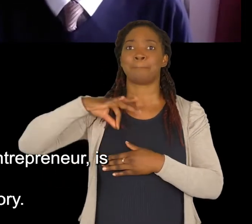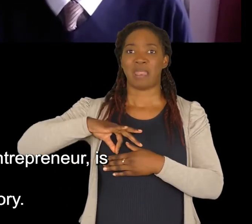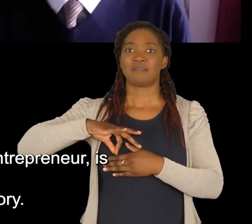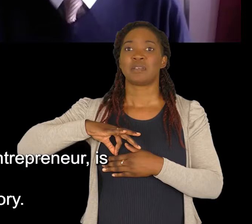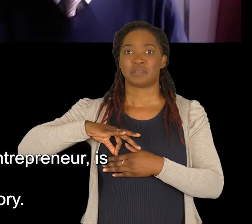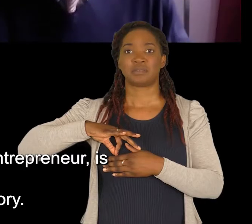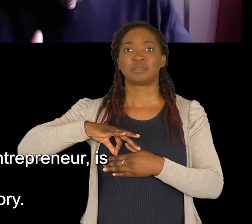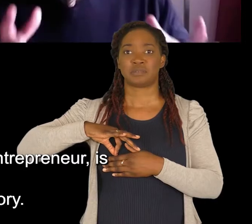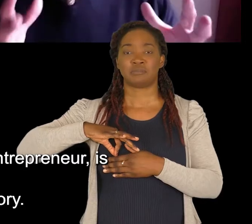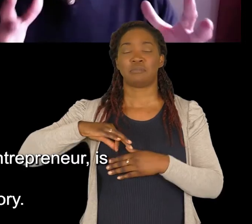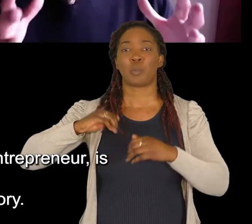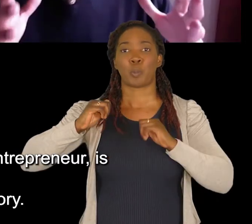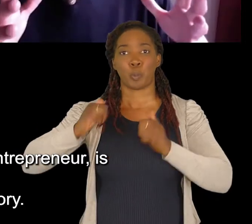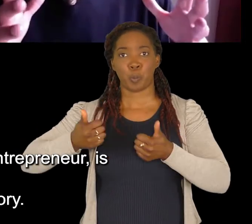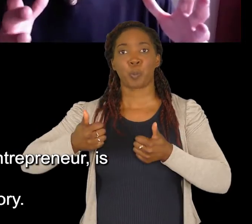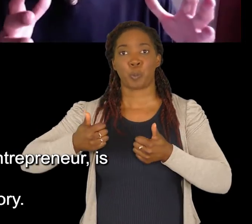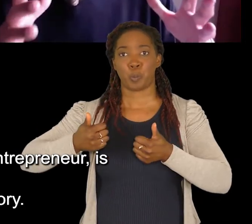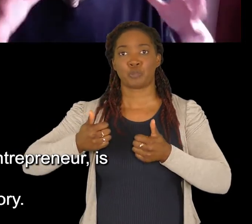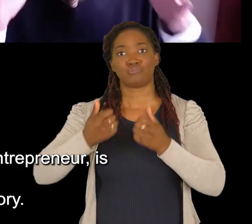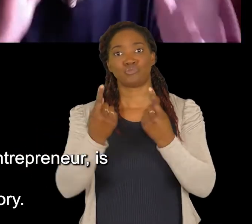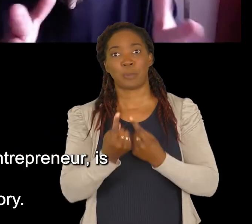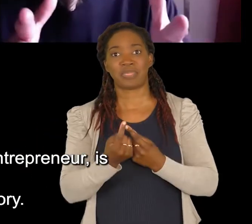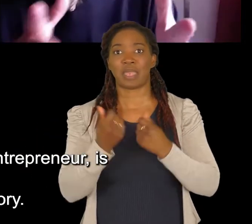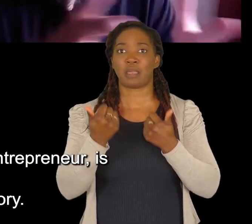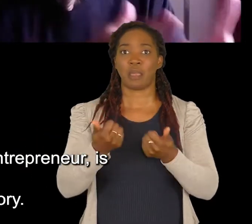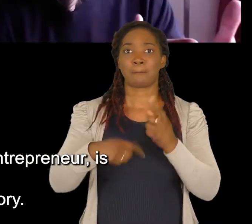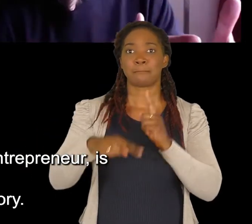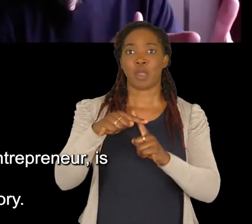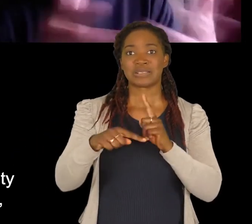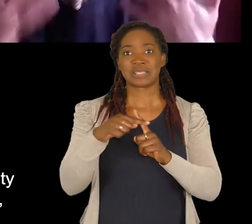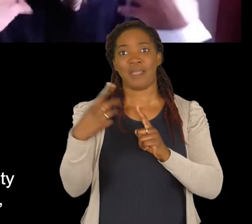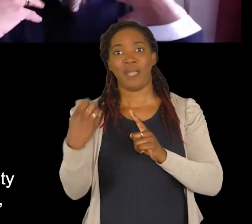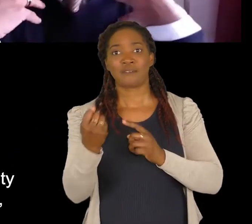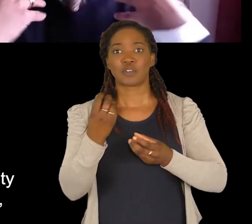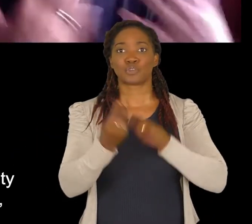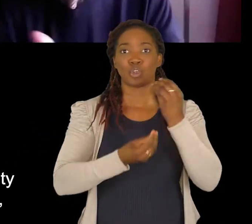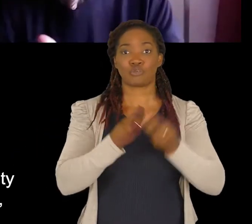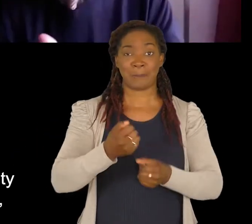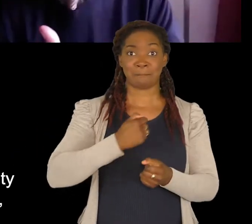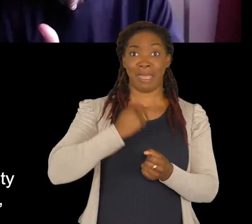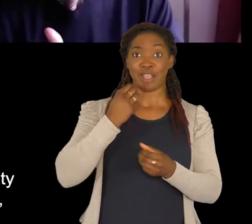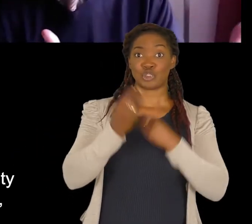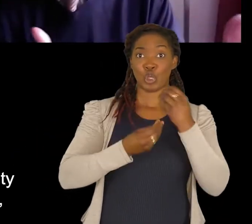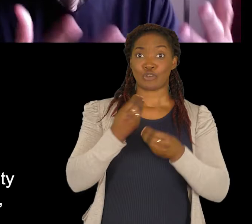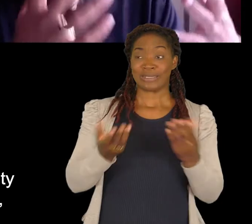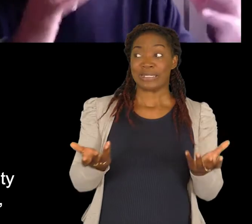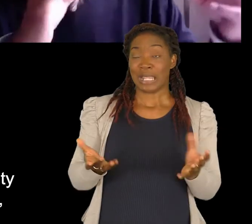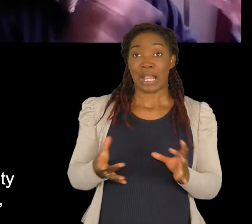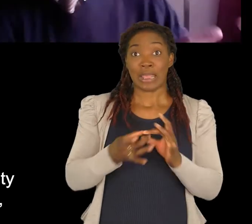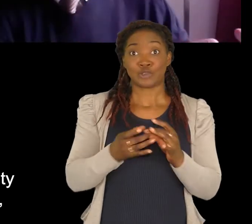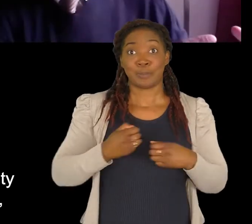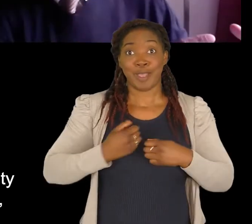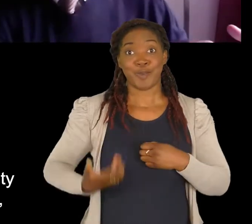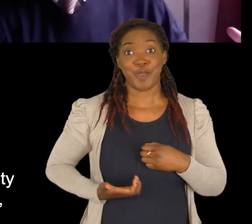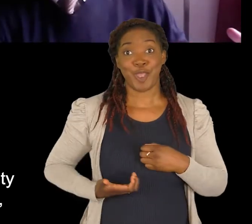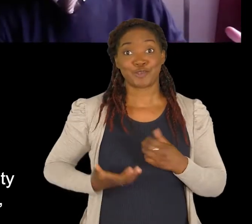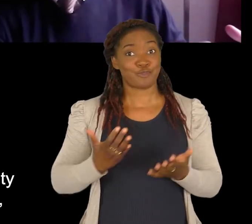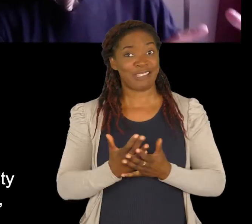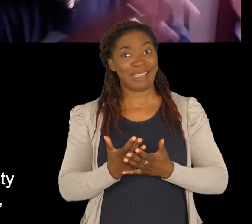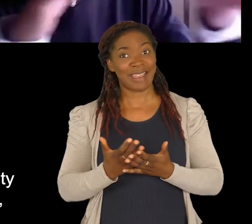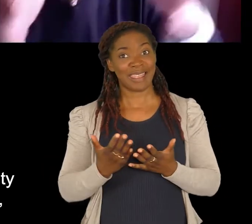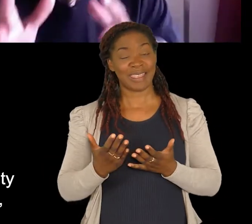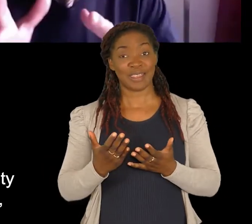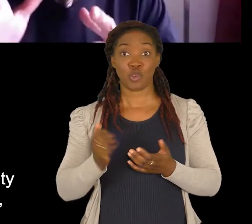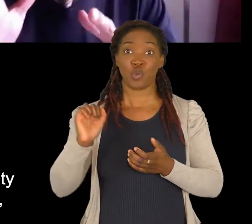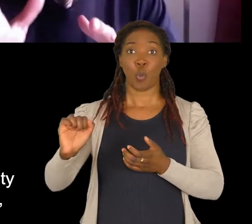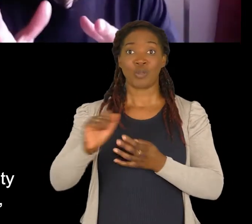is actually something that is good about having a story. Look at my story that's linked to what I'm doing. So think about your